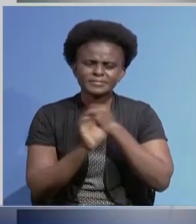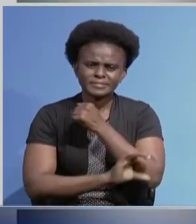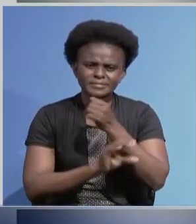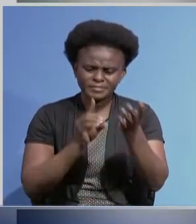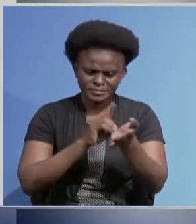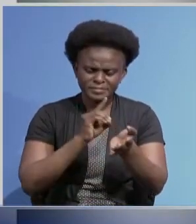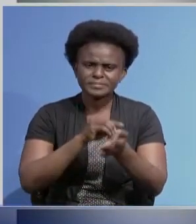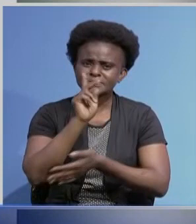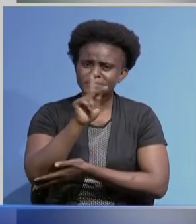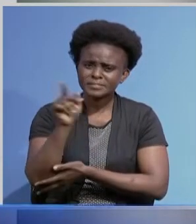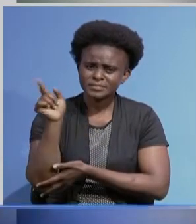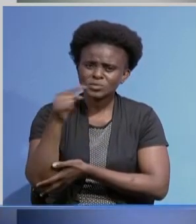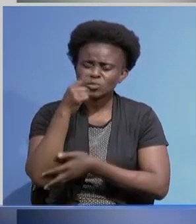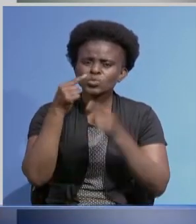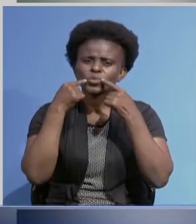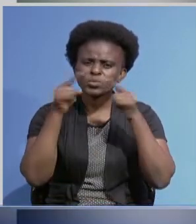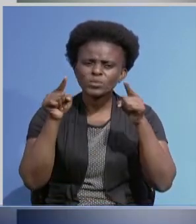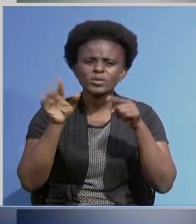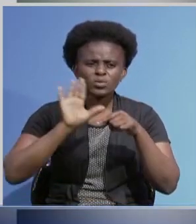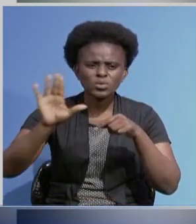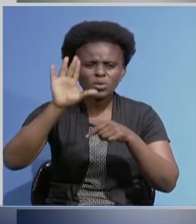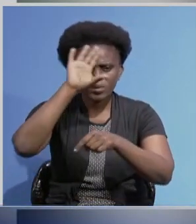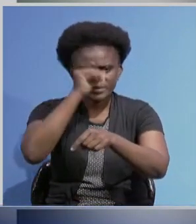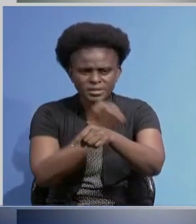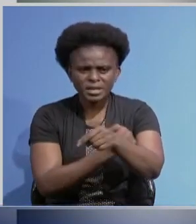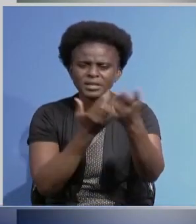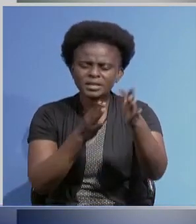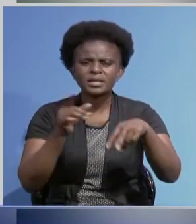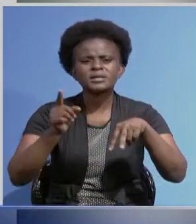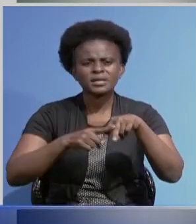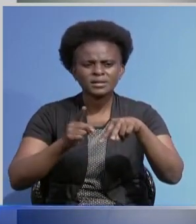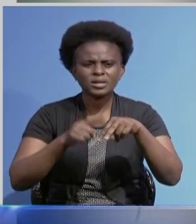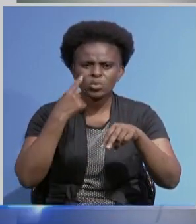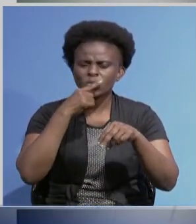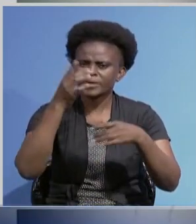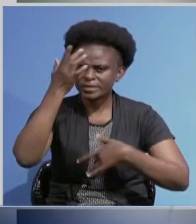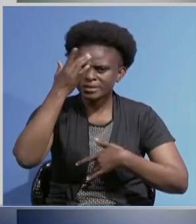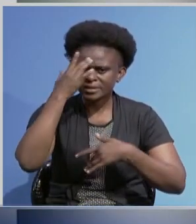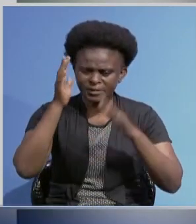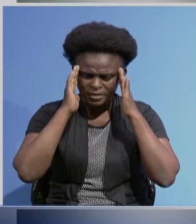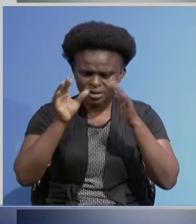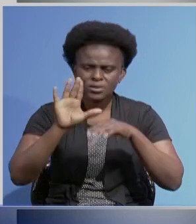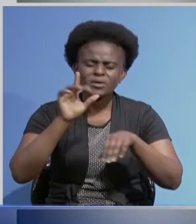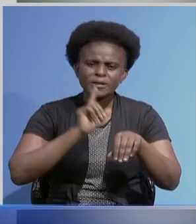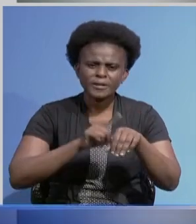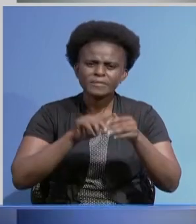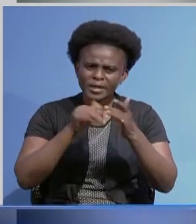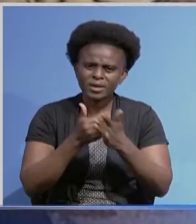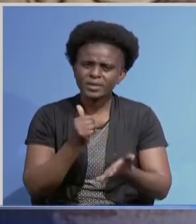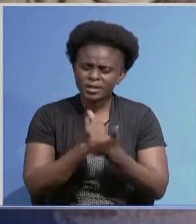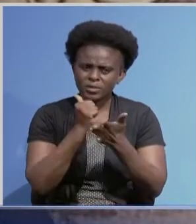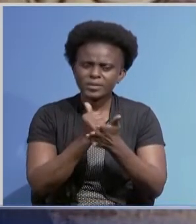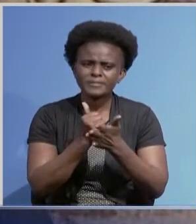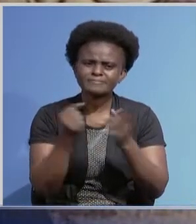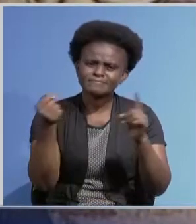Dr. Kaunda, who publicly announced the death of one of his sons who died from the illness, dedicated his time to advocating